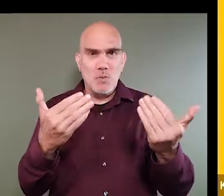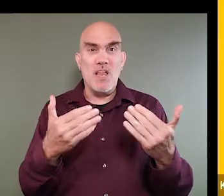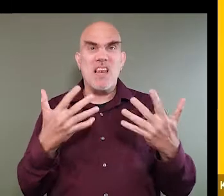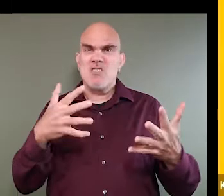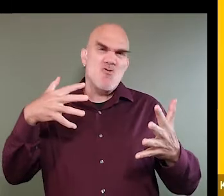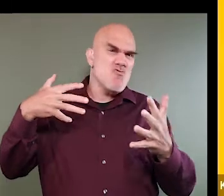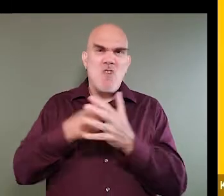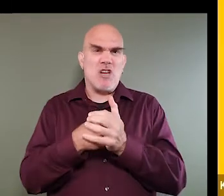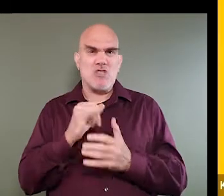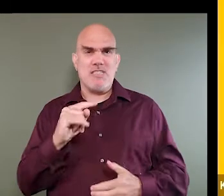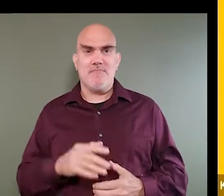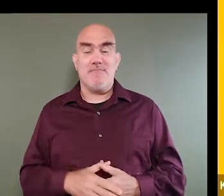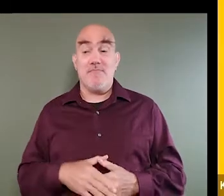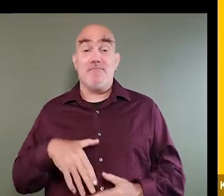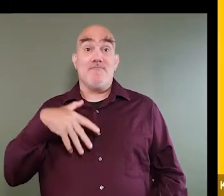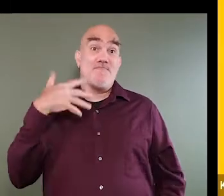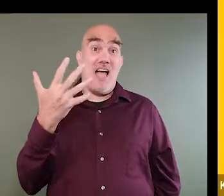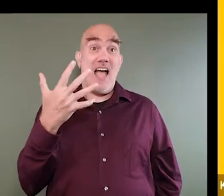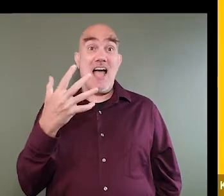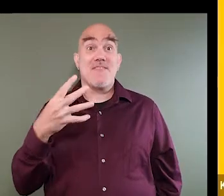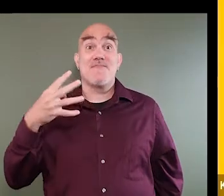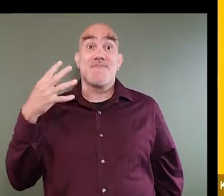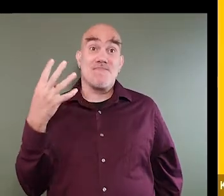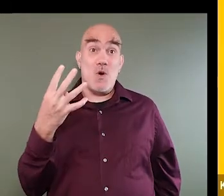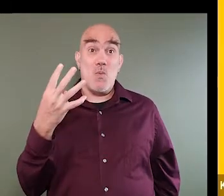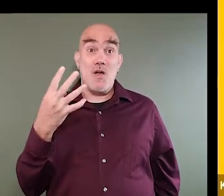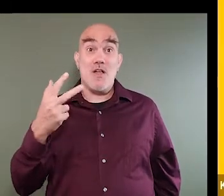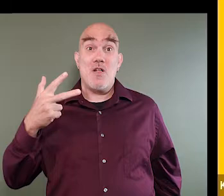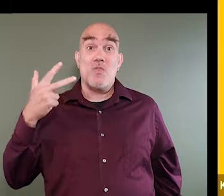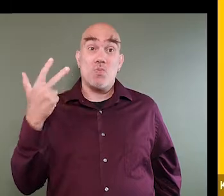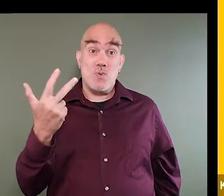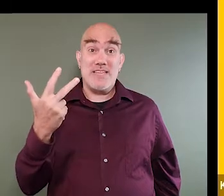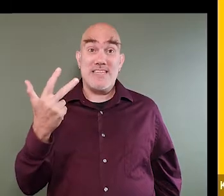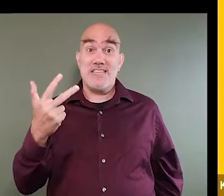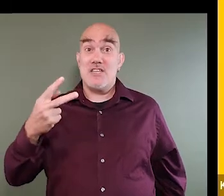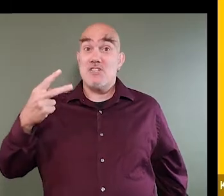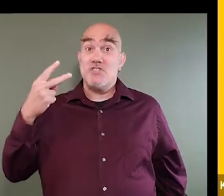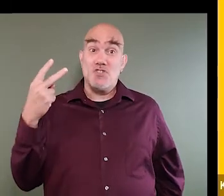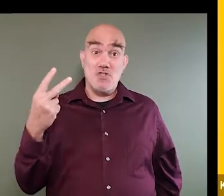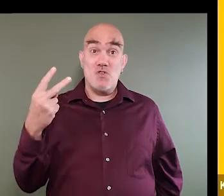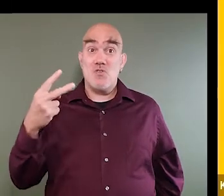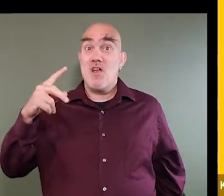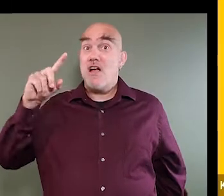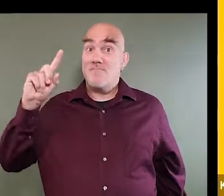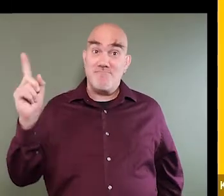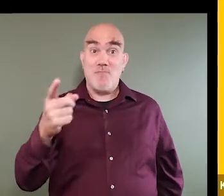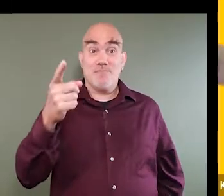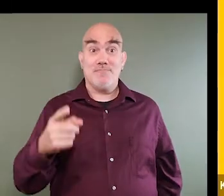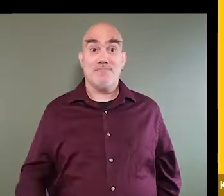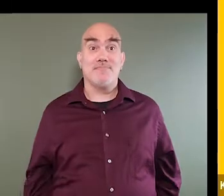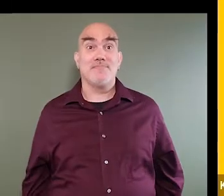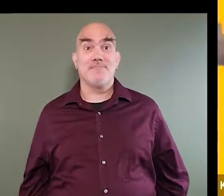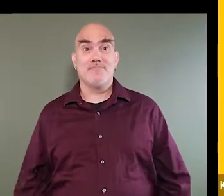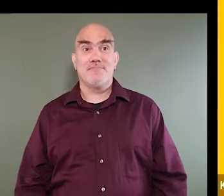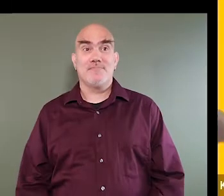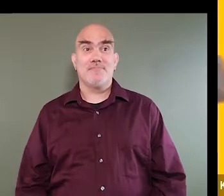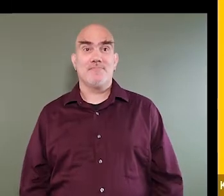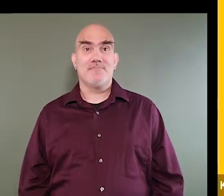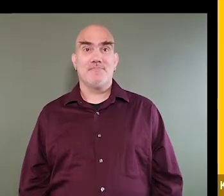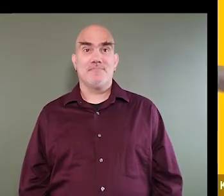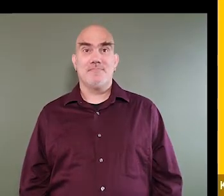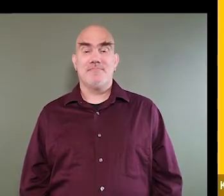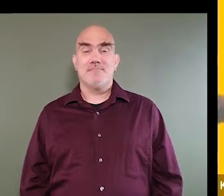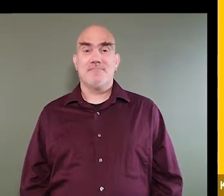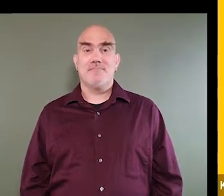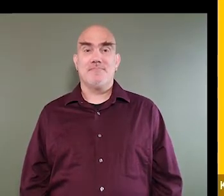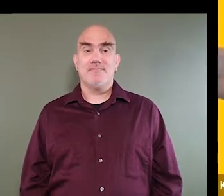it. In 5, 4, 3, 2, and 1.